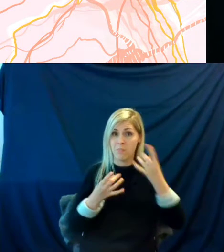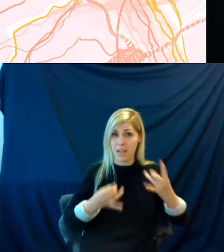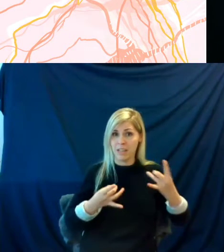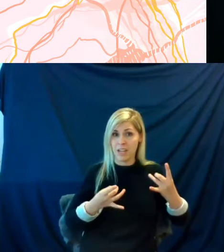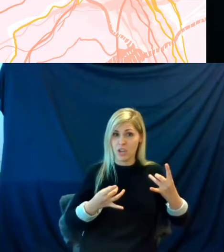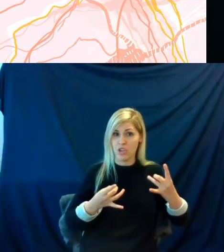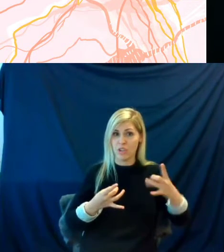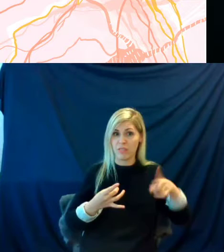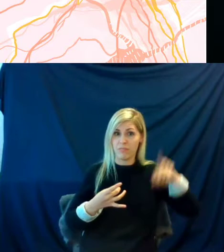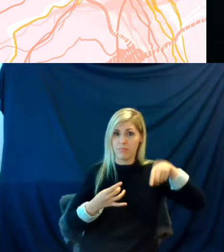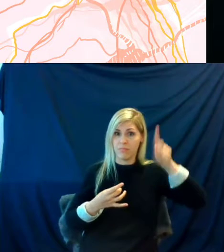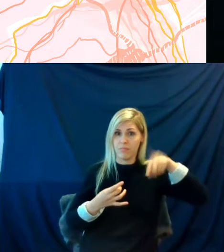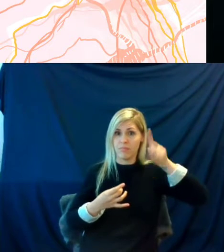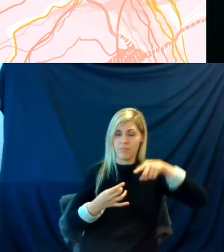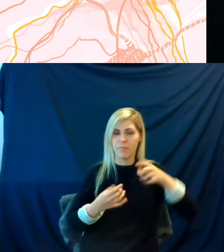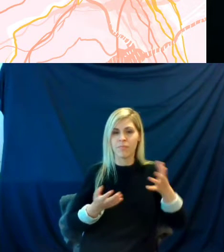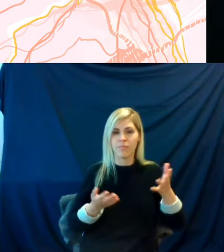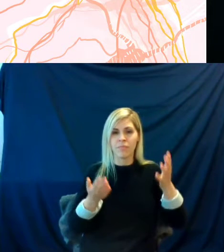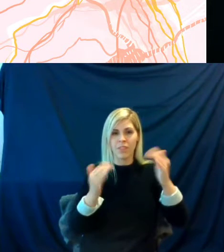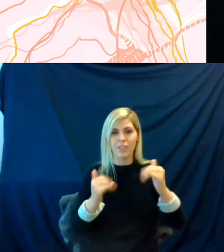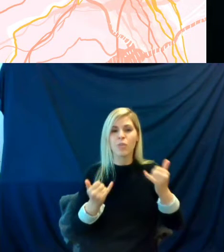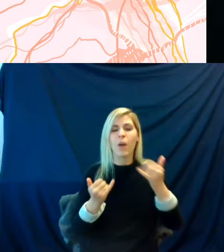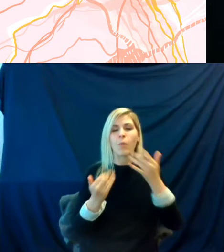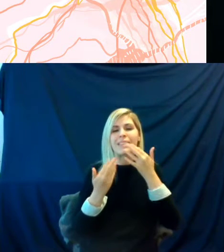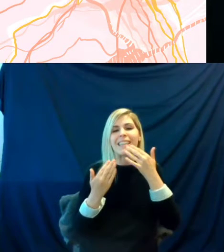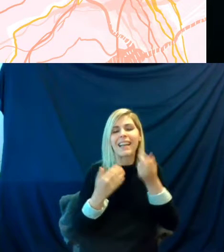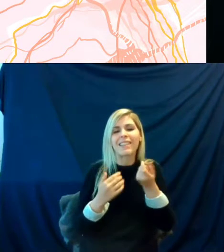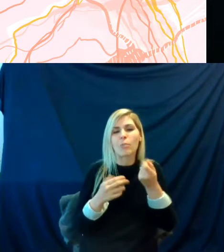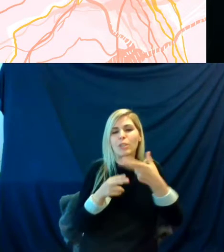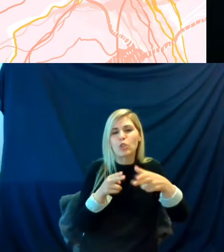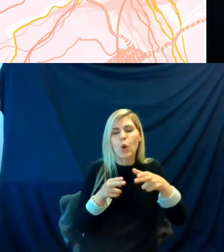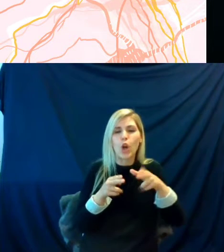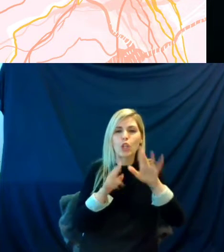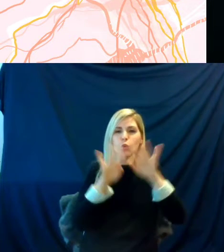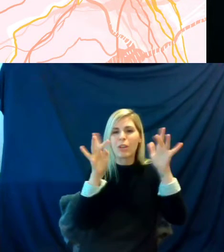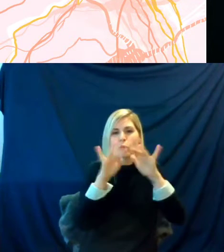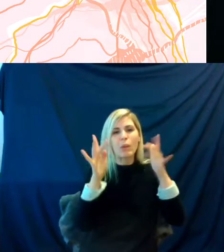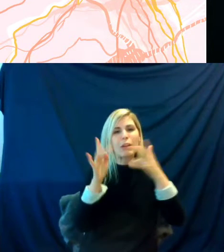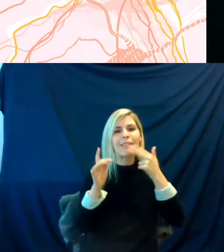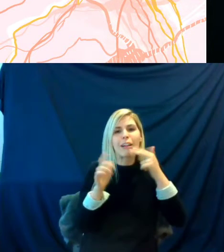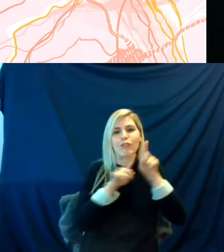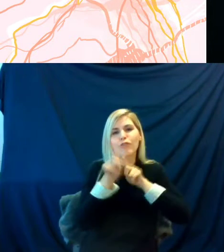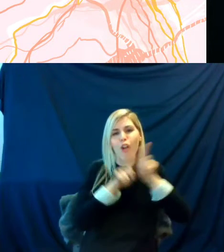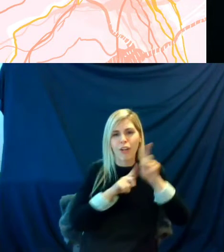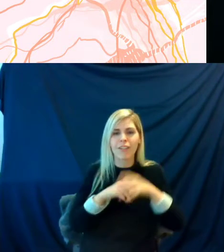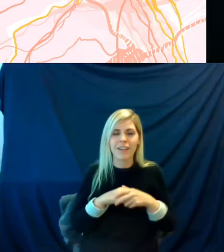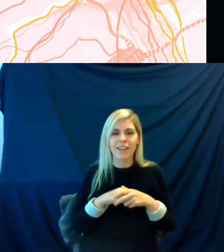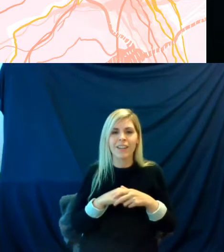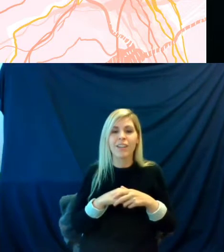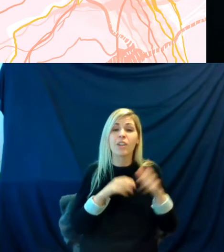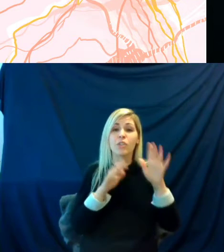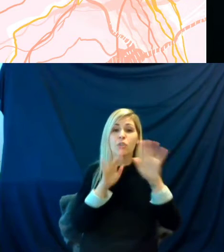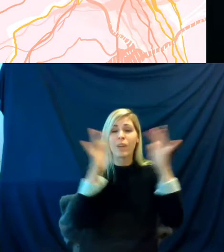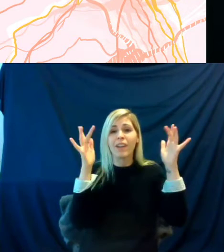Okay, so now I'll just sing like a little bit of like Twinkle, Twinkle, Little Star.